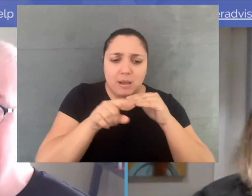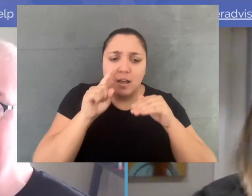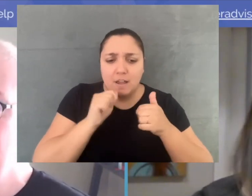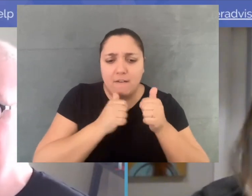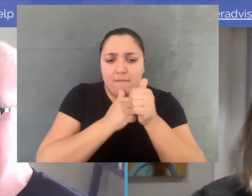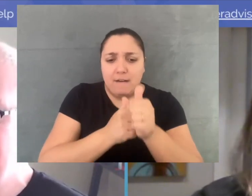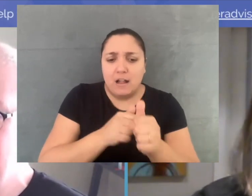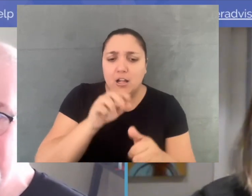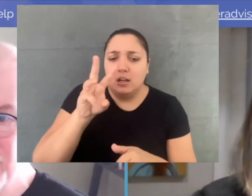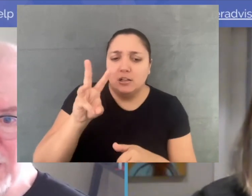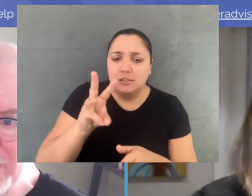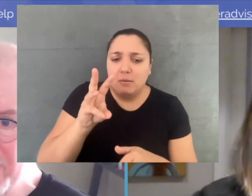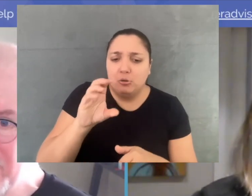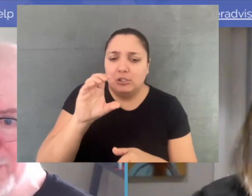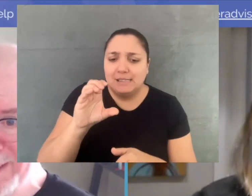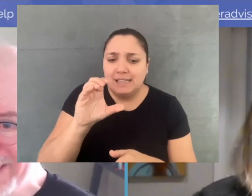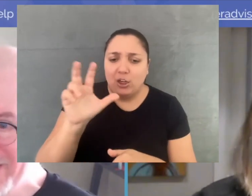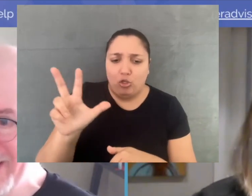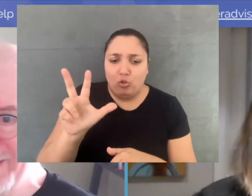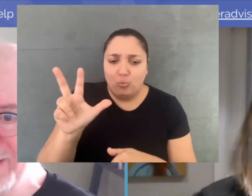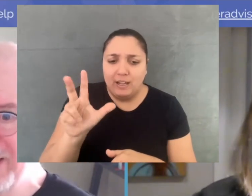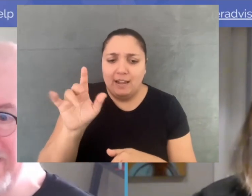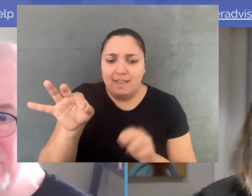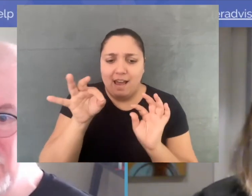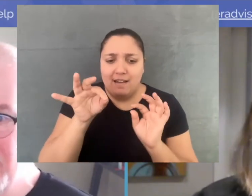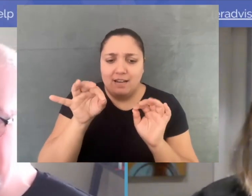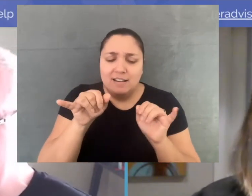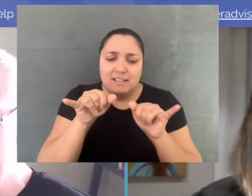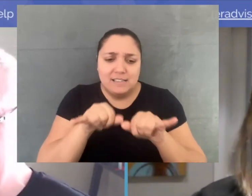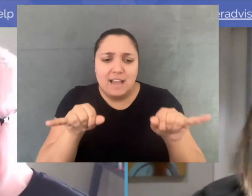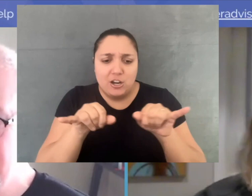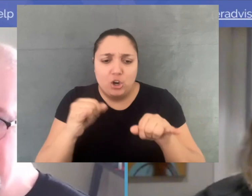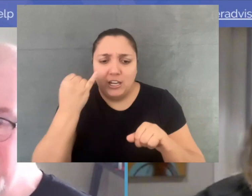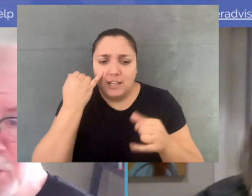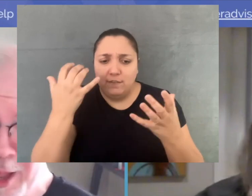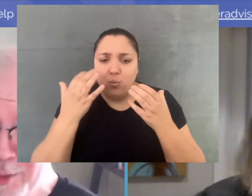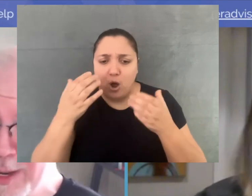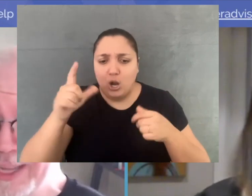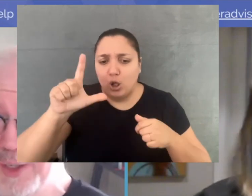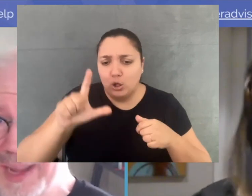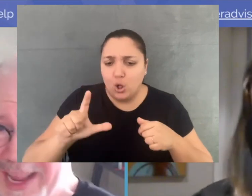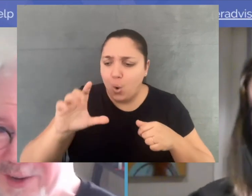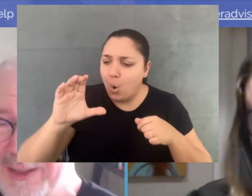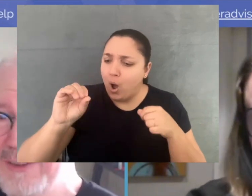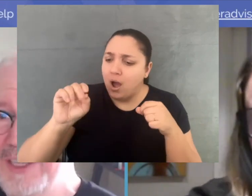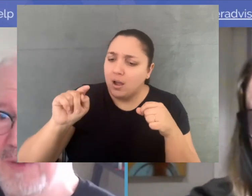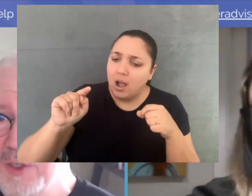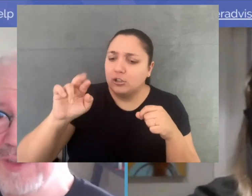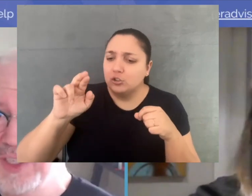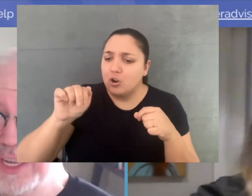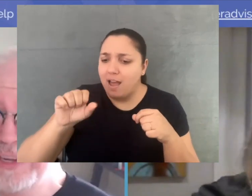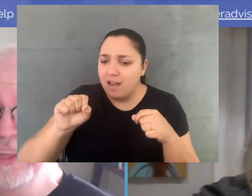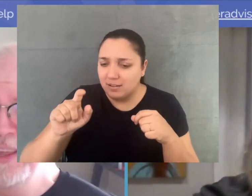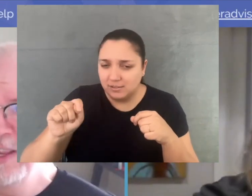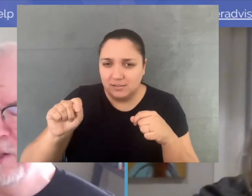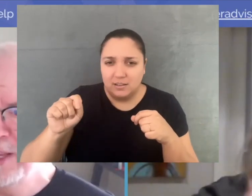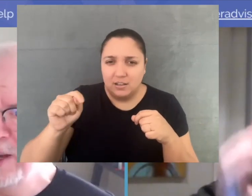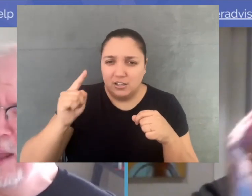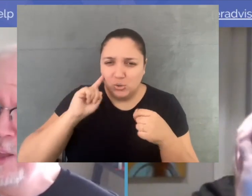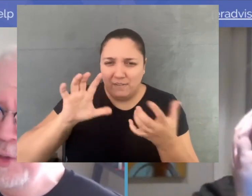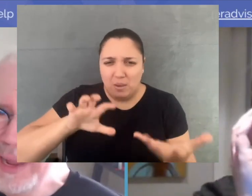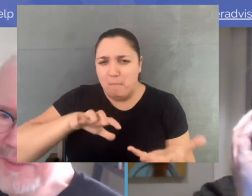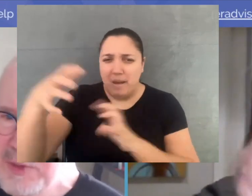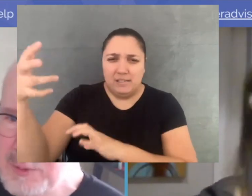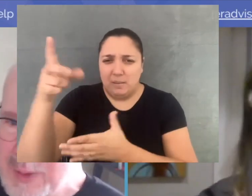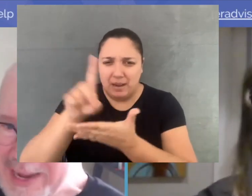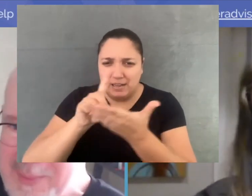accessibility, that they're following W3C standards, and if you want a low contrast or a high contrast version of the site, click here.